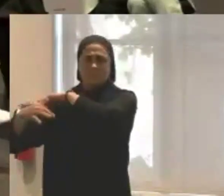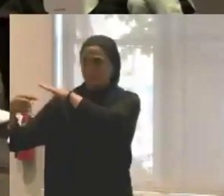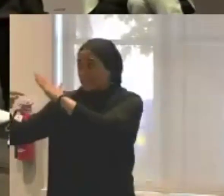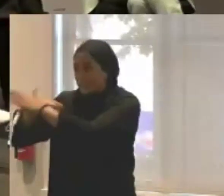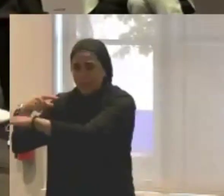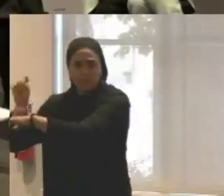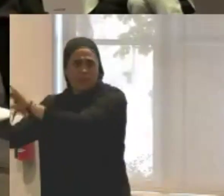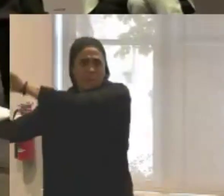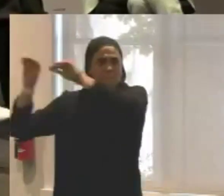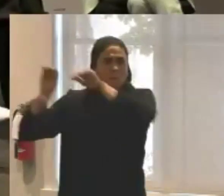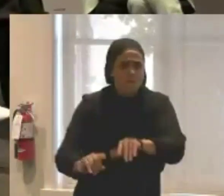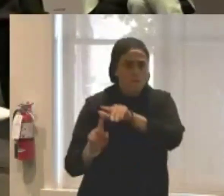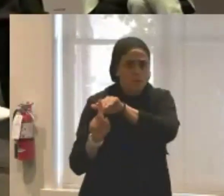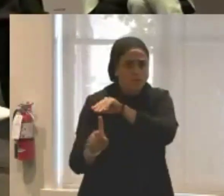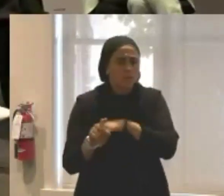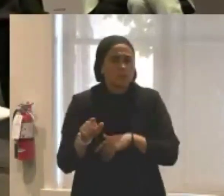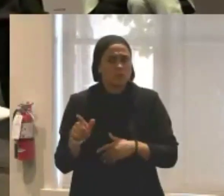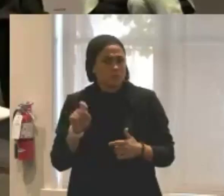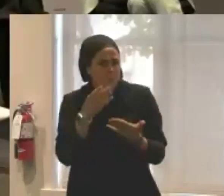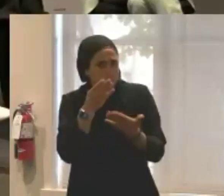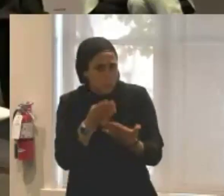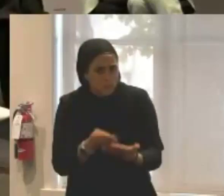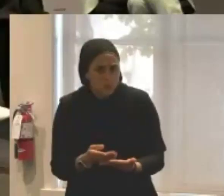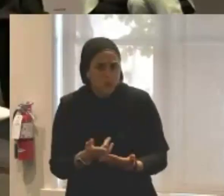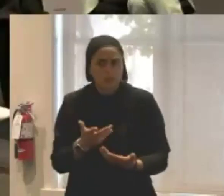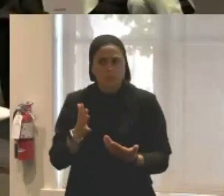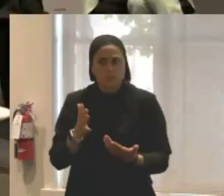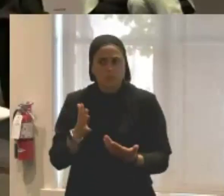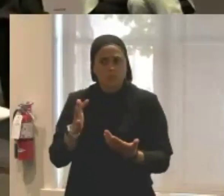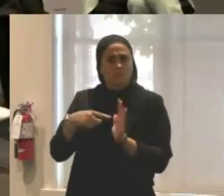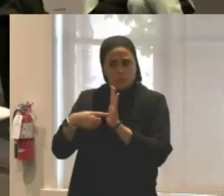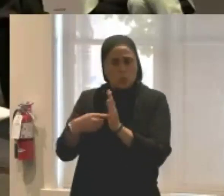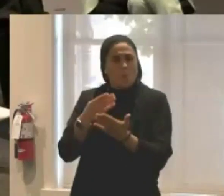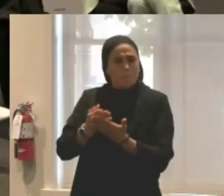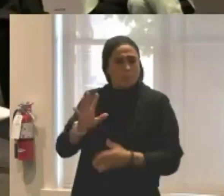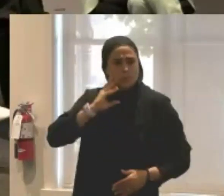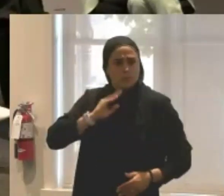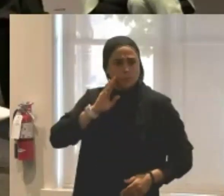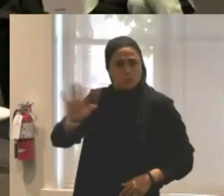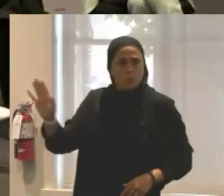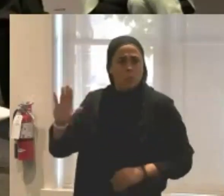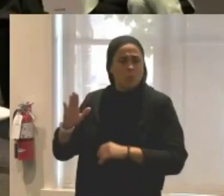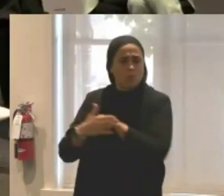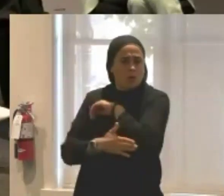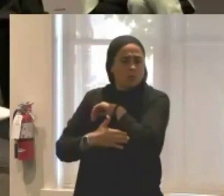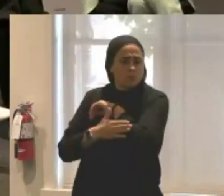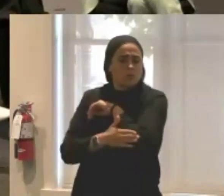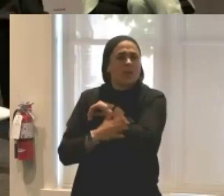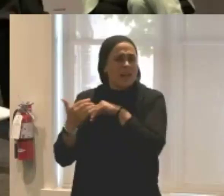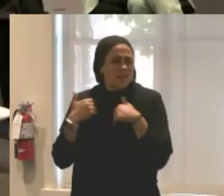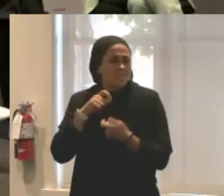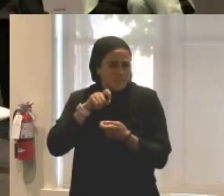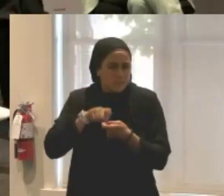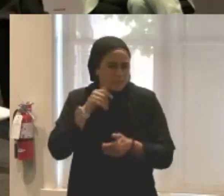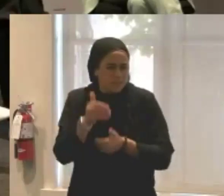murdered, being kind of like annihilated in their home countries. Because there's a certain process that they have to go